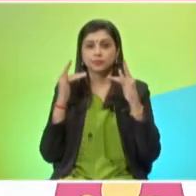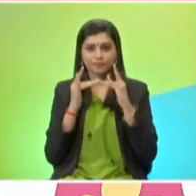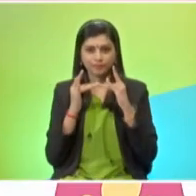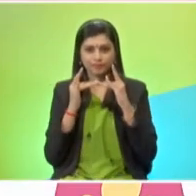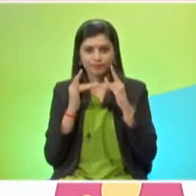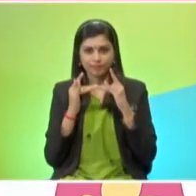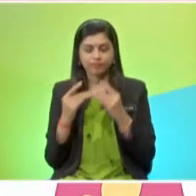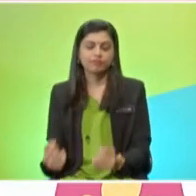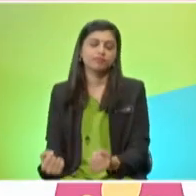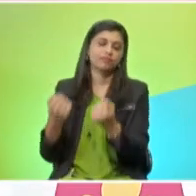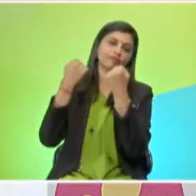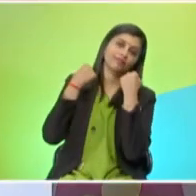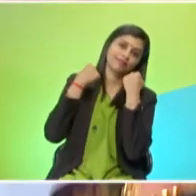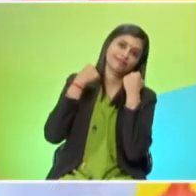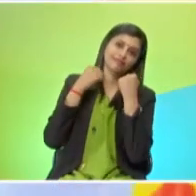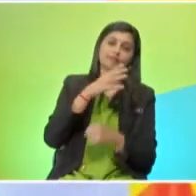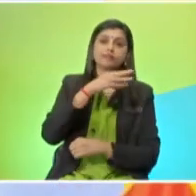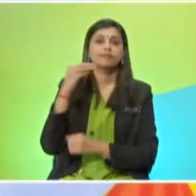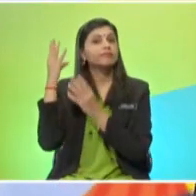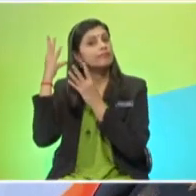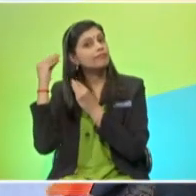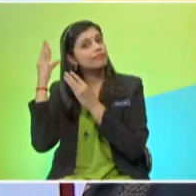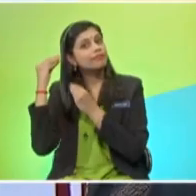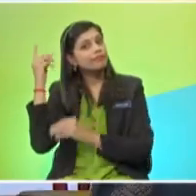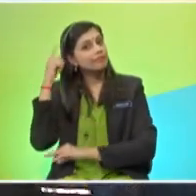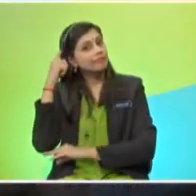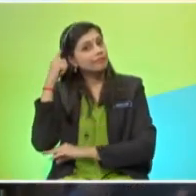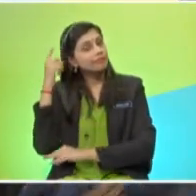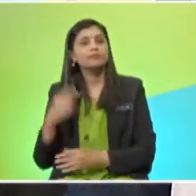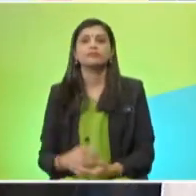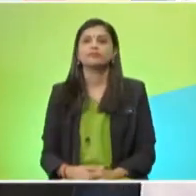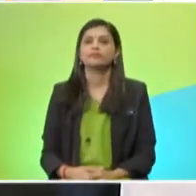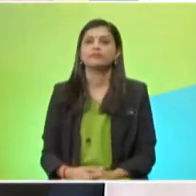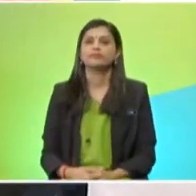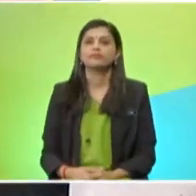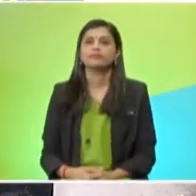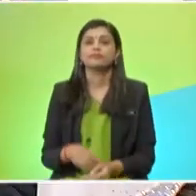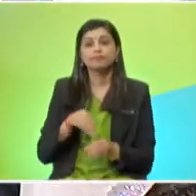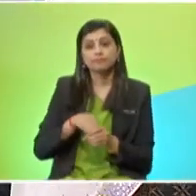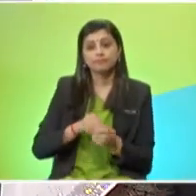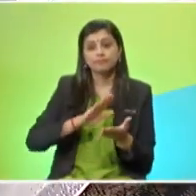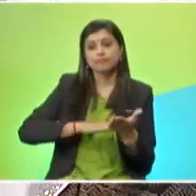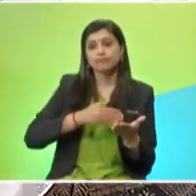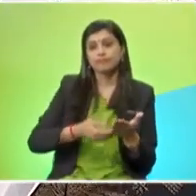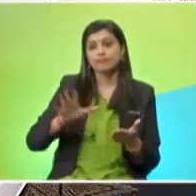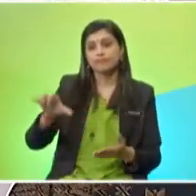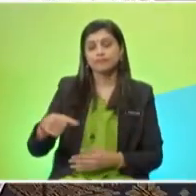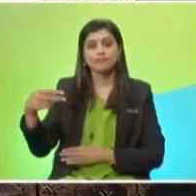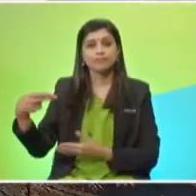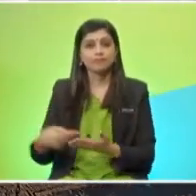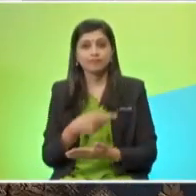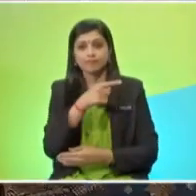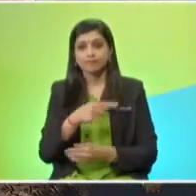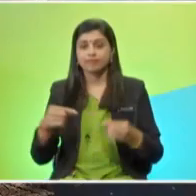In my bedroom there is a bed. A sheet to cover and a pillow for my head. In the kitchen, grab a spoon and